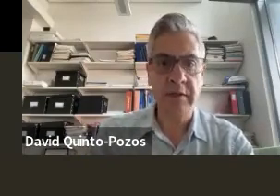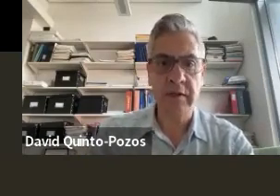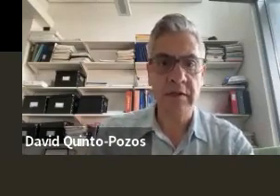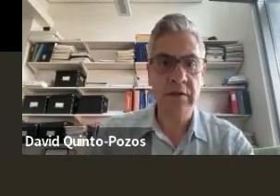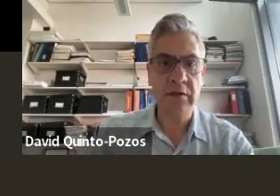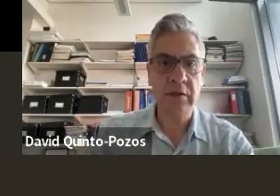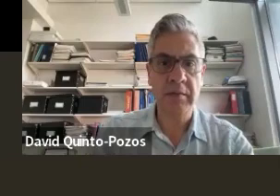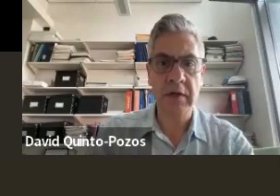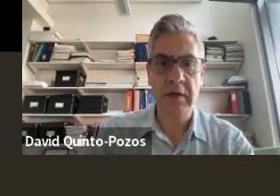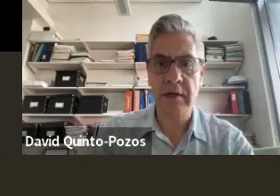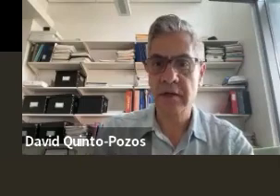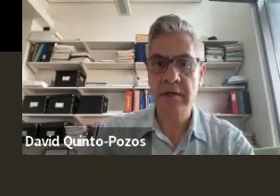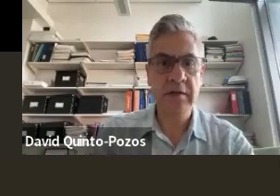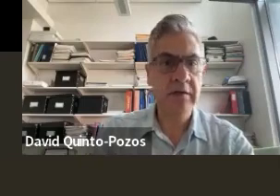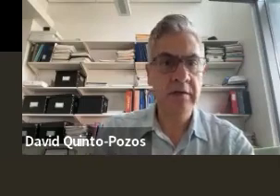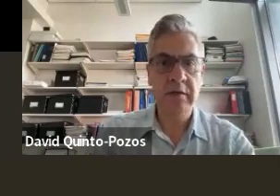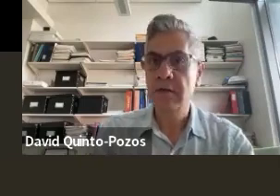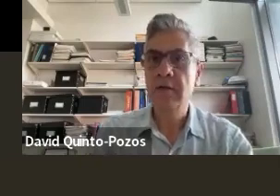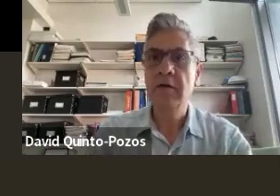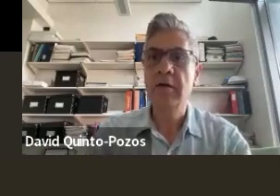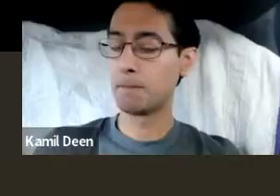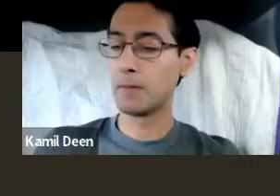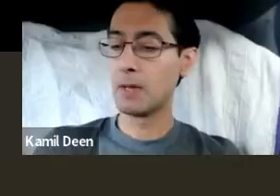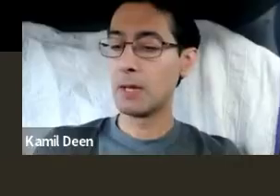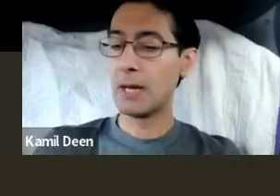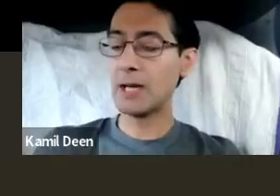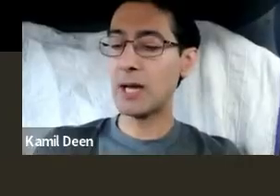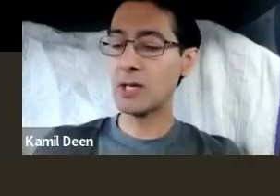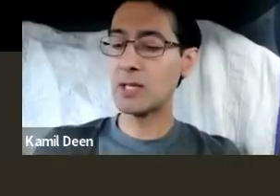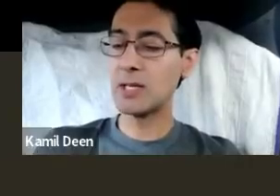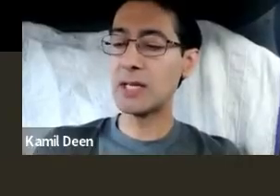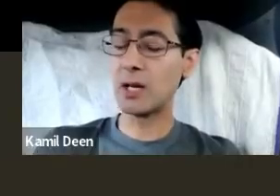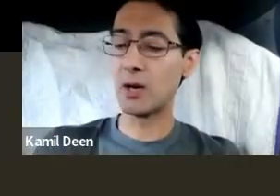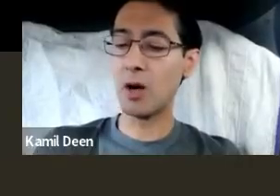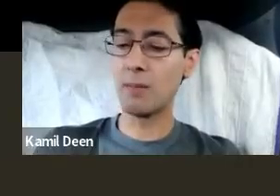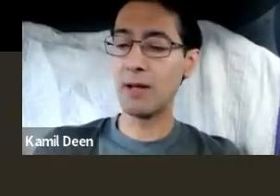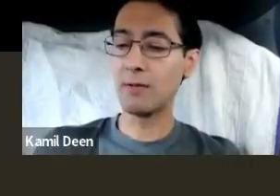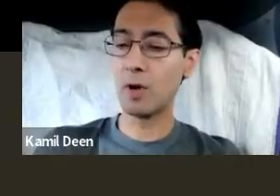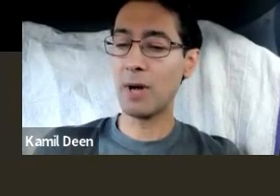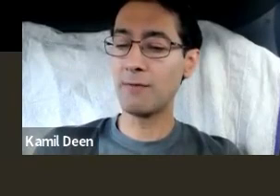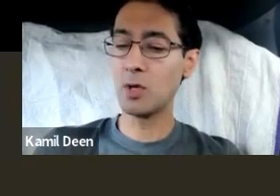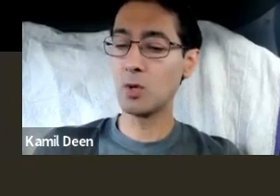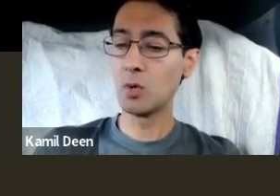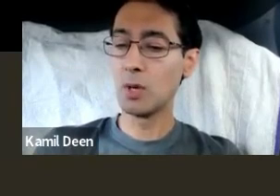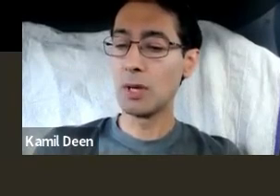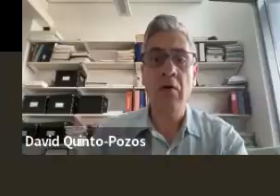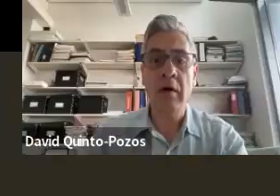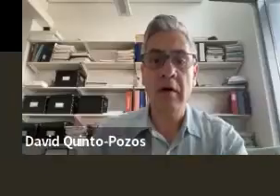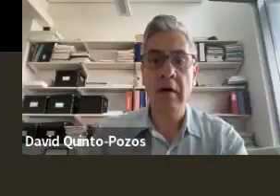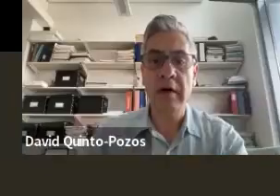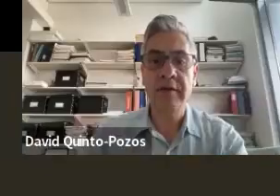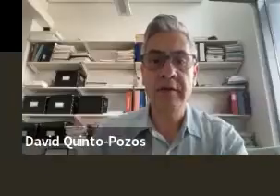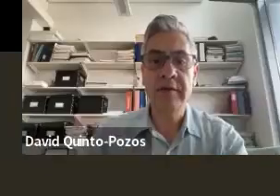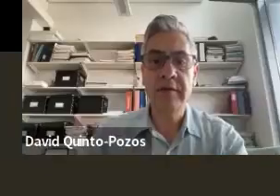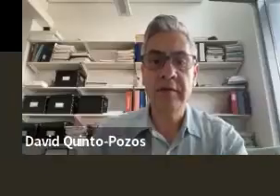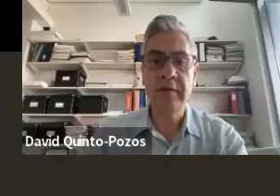not seeing her on my Okay. view. I actually see Taylor on my view. Oh, I'm